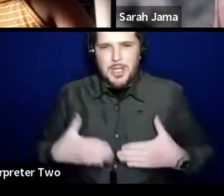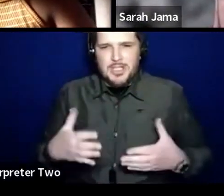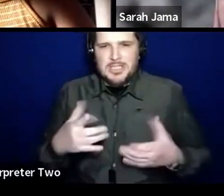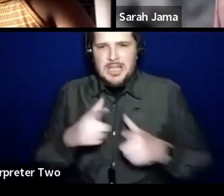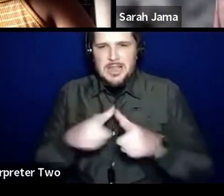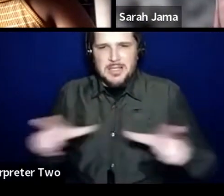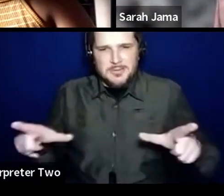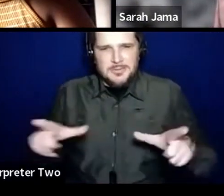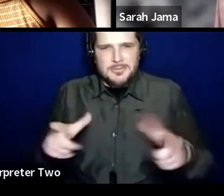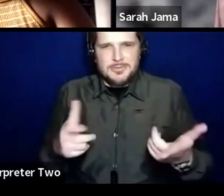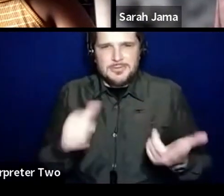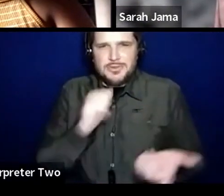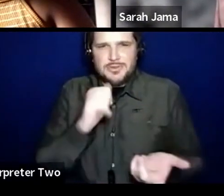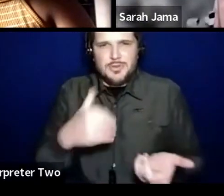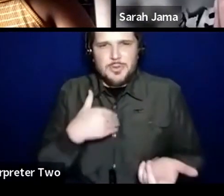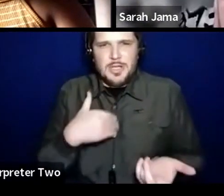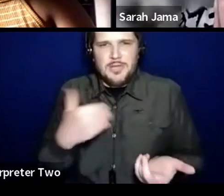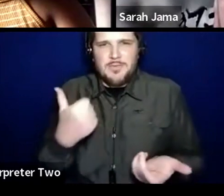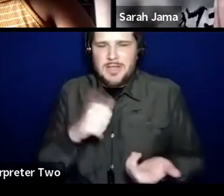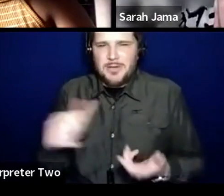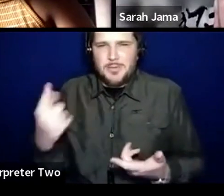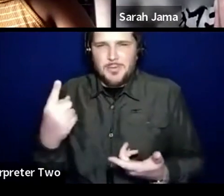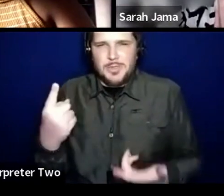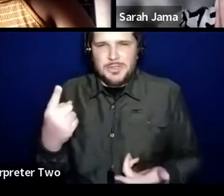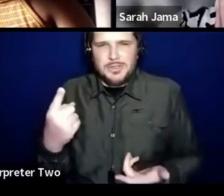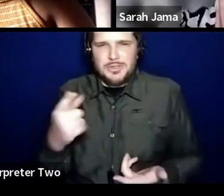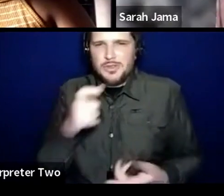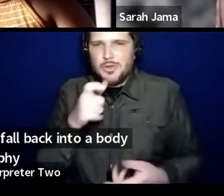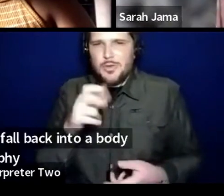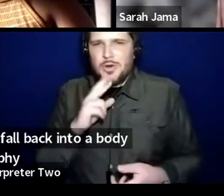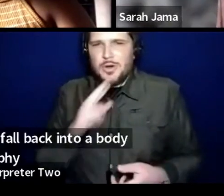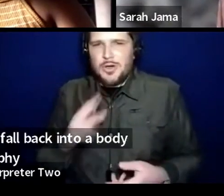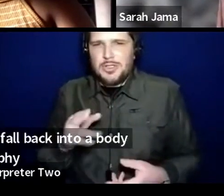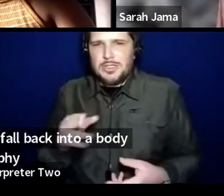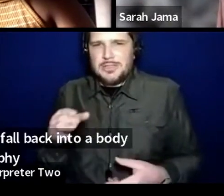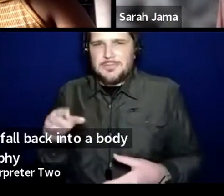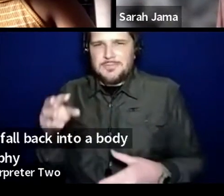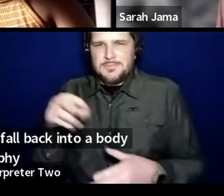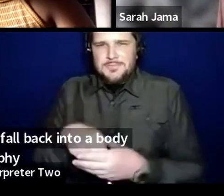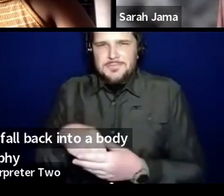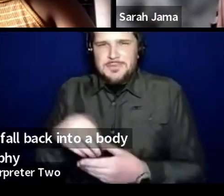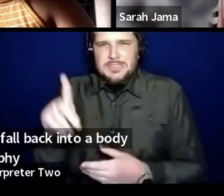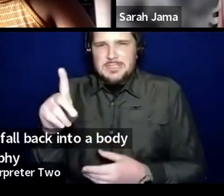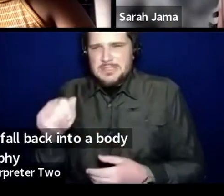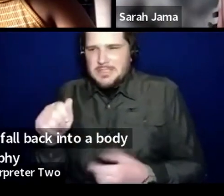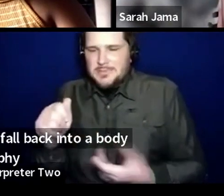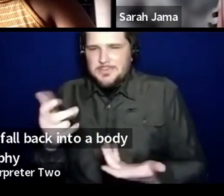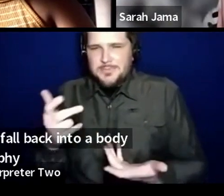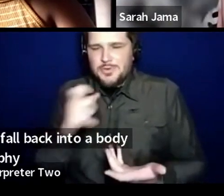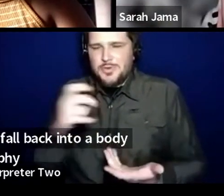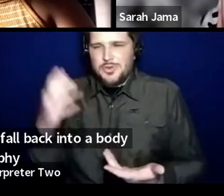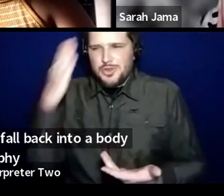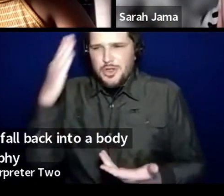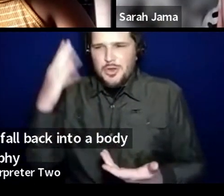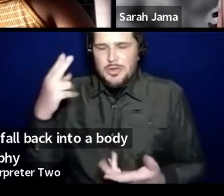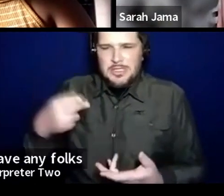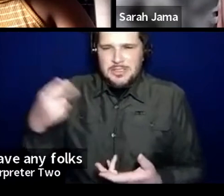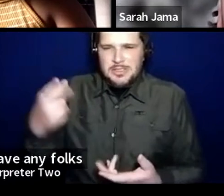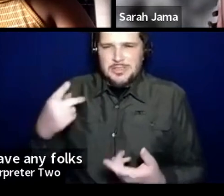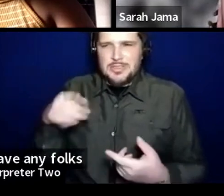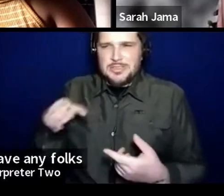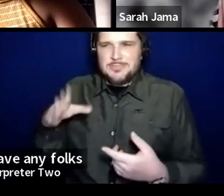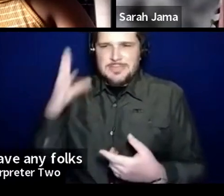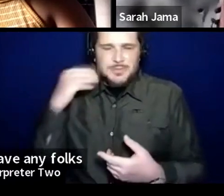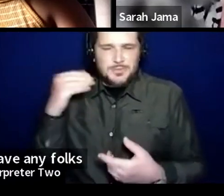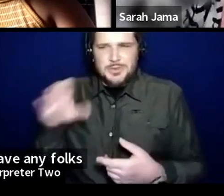any folks, who are in bodies that have endured these histories in their lives, and they don't know what to do. And